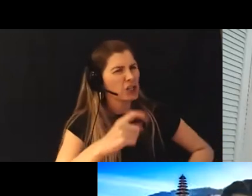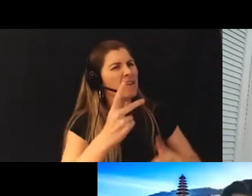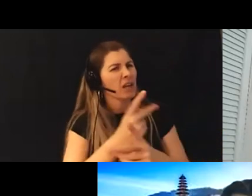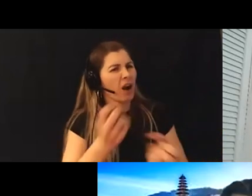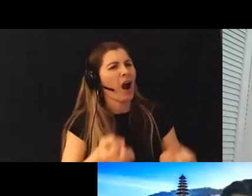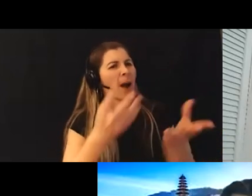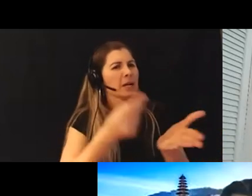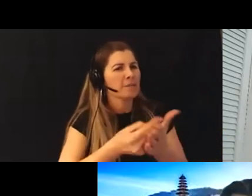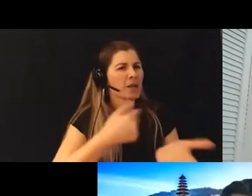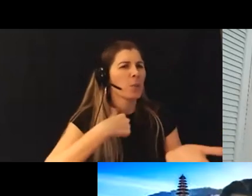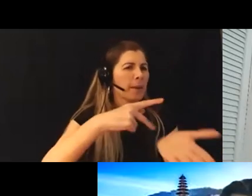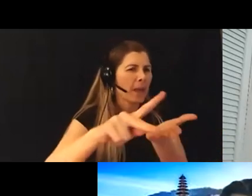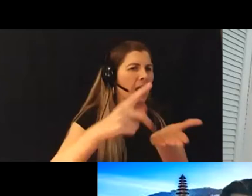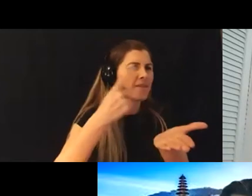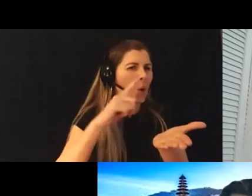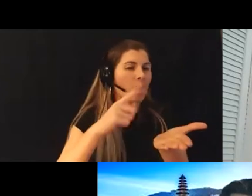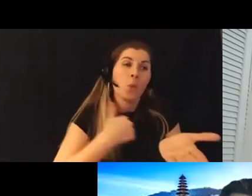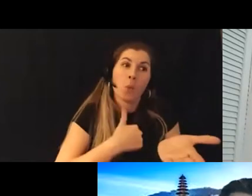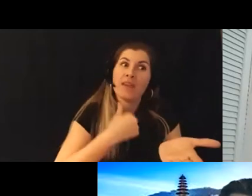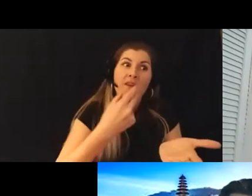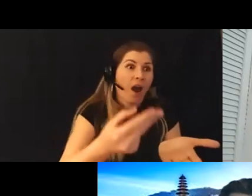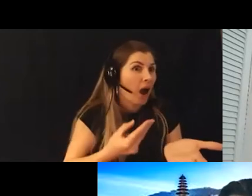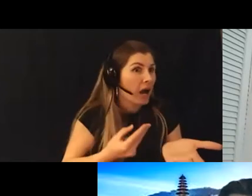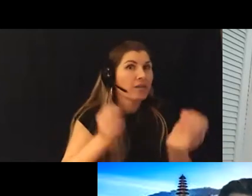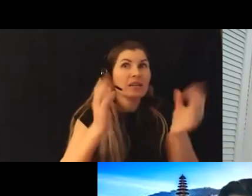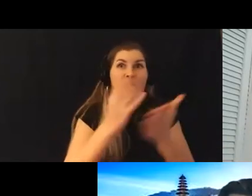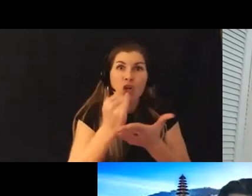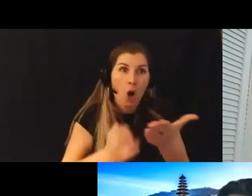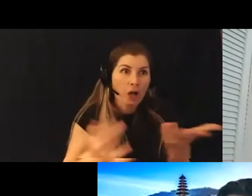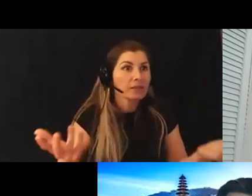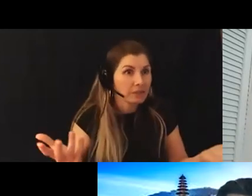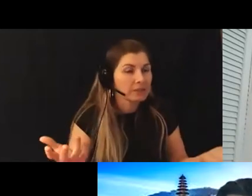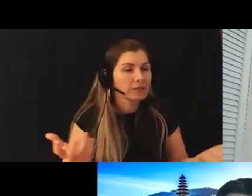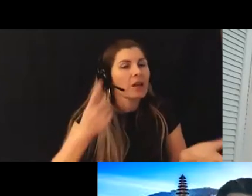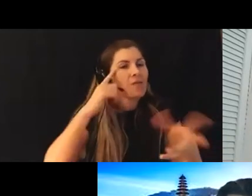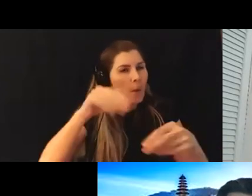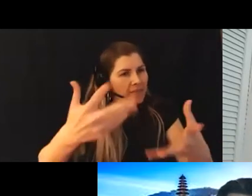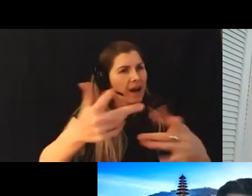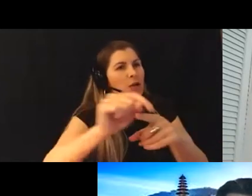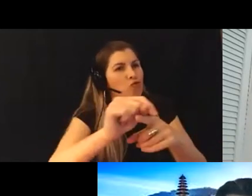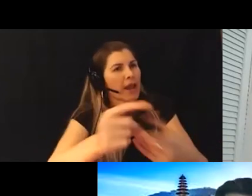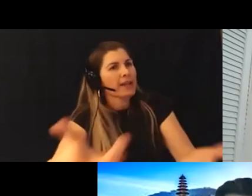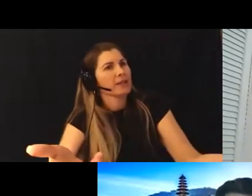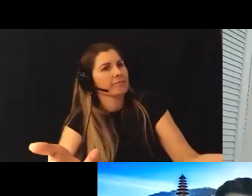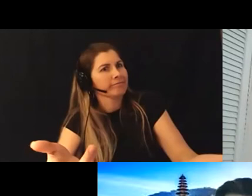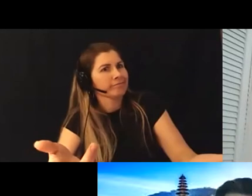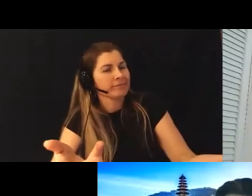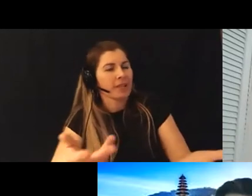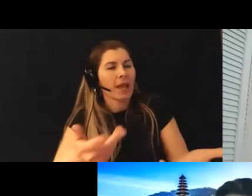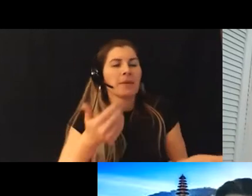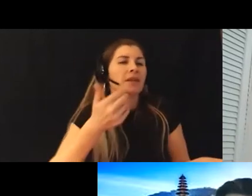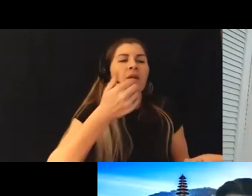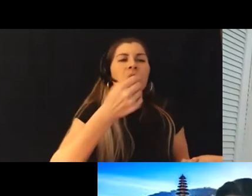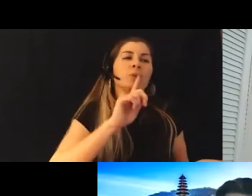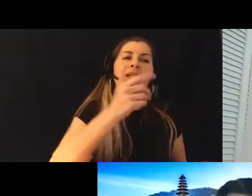fees, but we've hired many teaching artists since March to provide that training. I mean, the best training for a teacher comes from another,